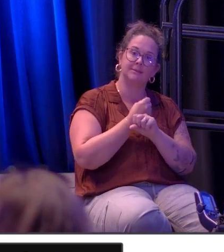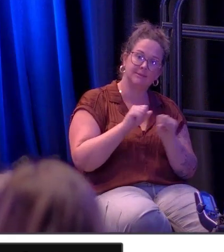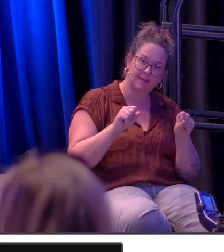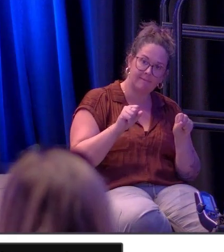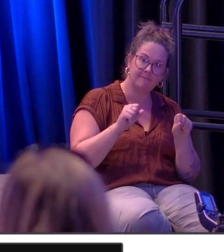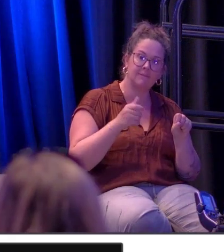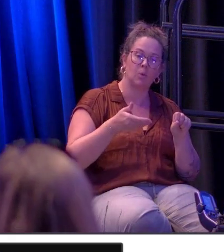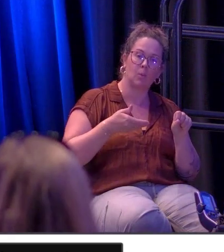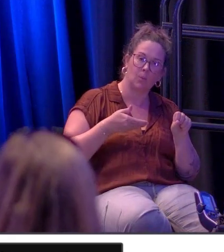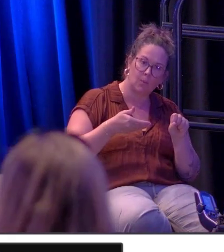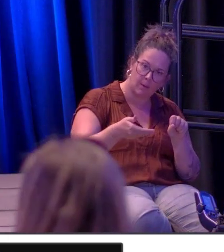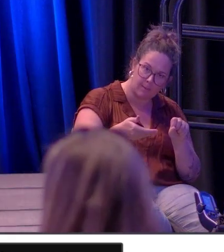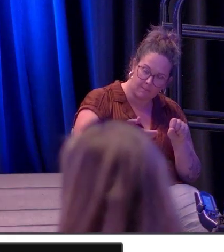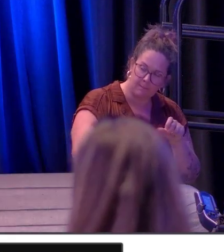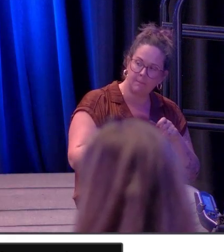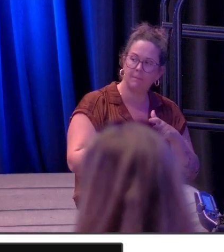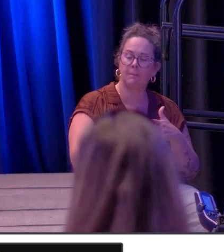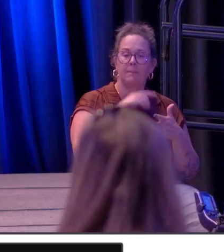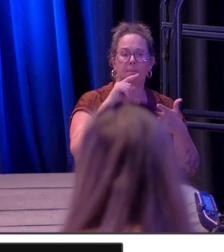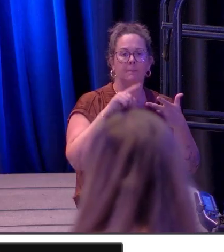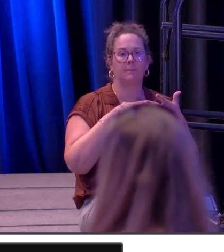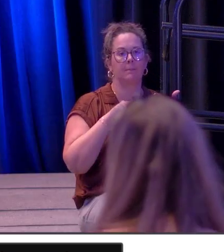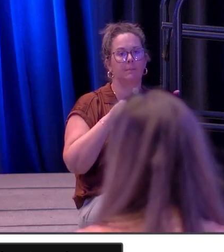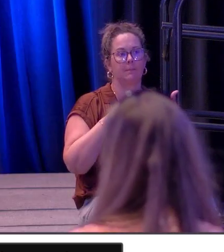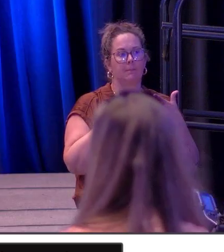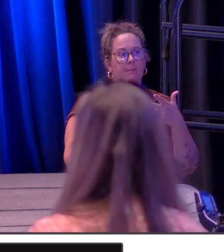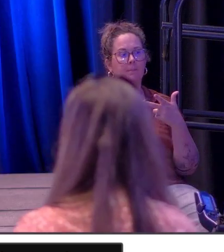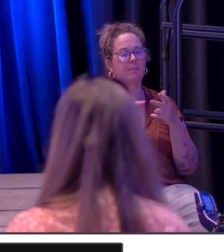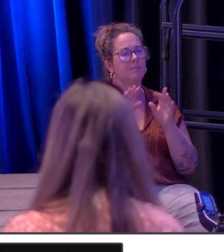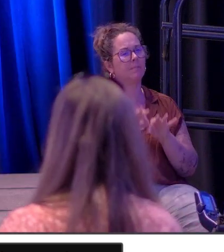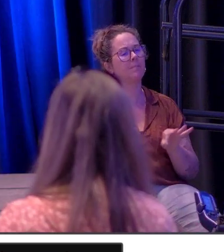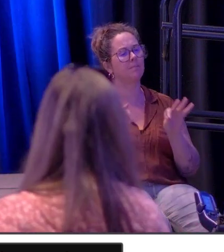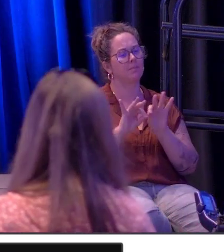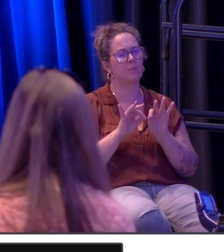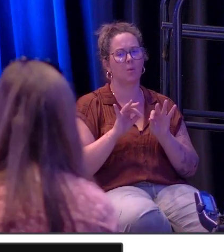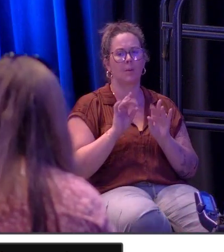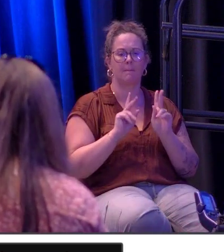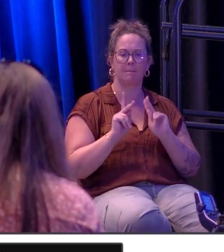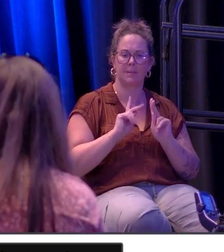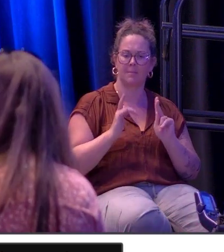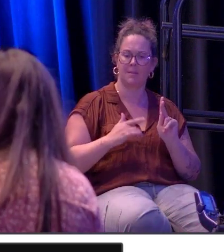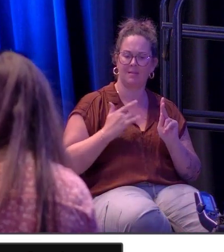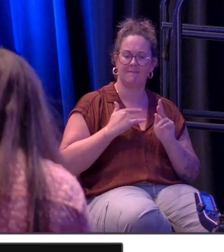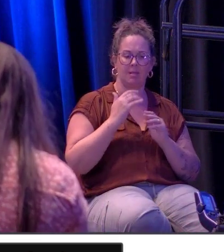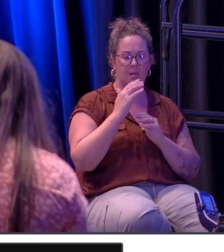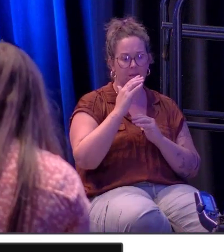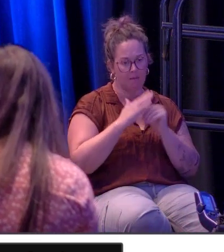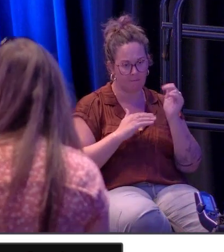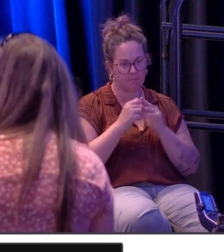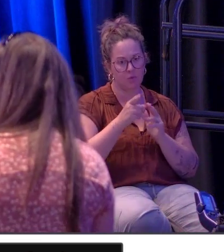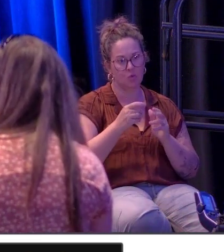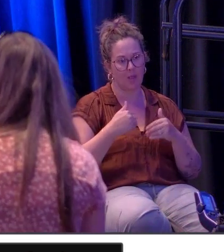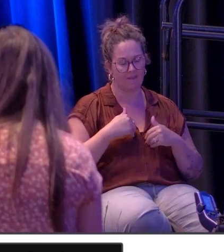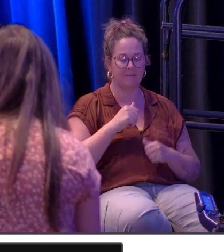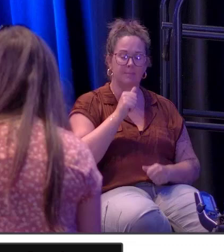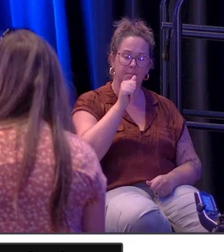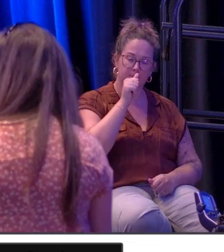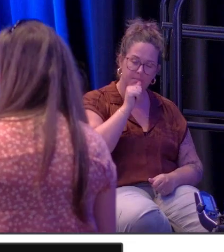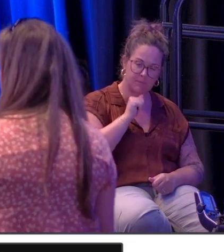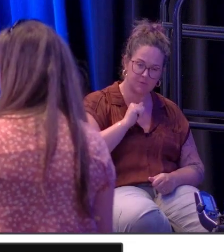and also to a degree to make people feel comfortable that you have patience and